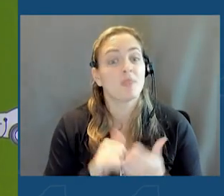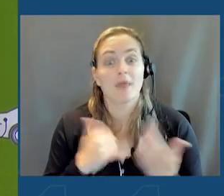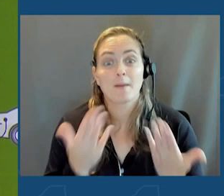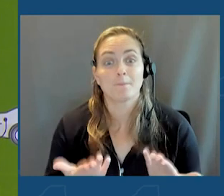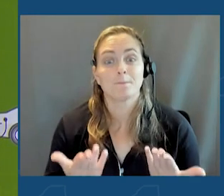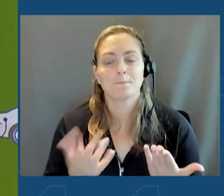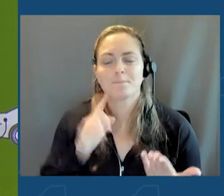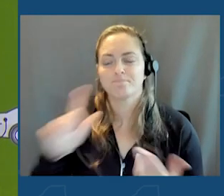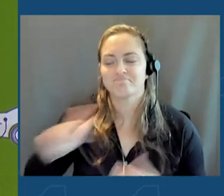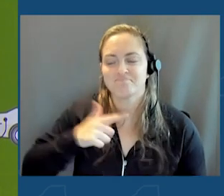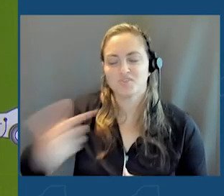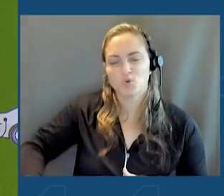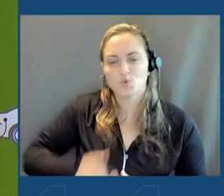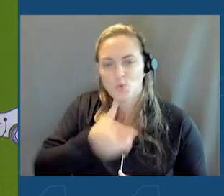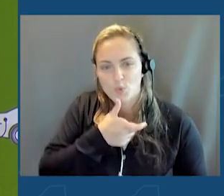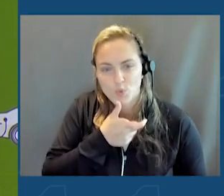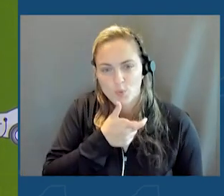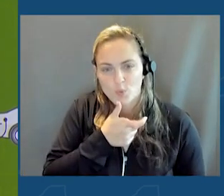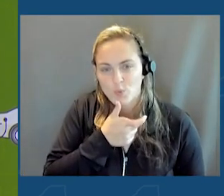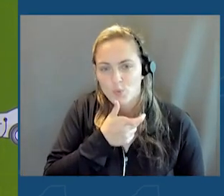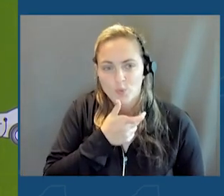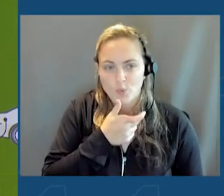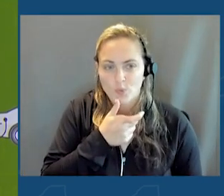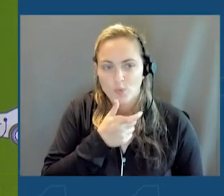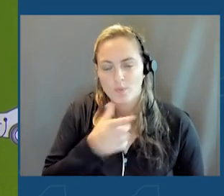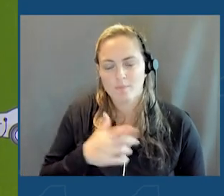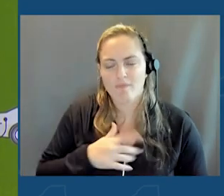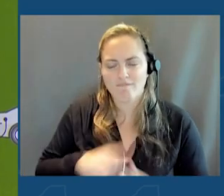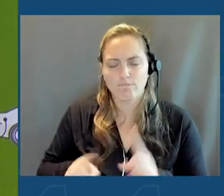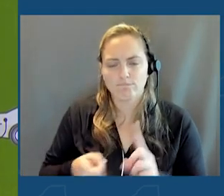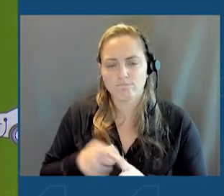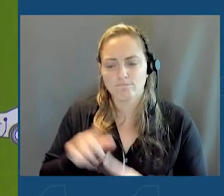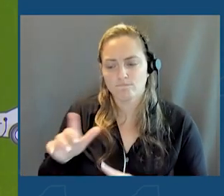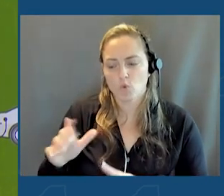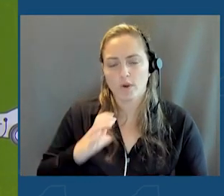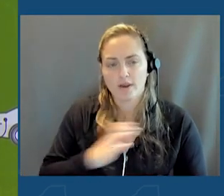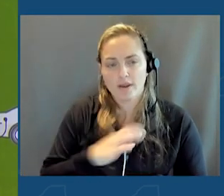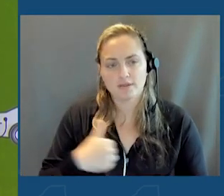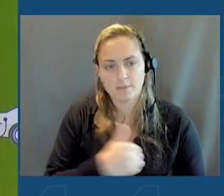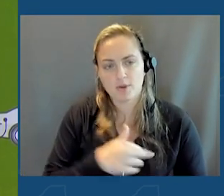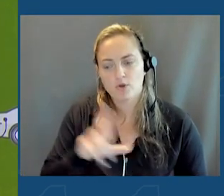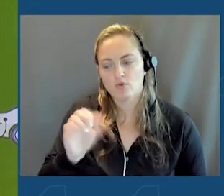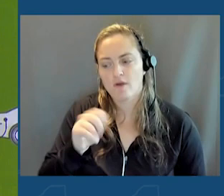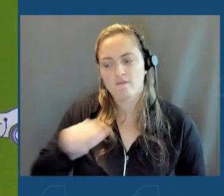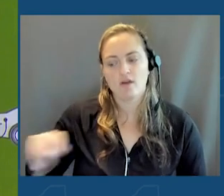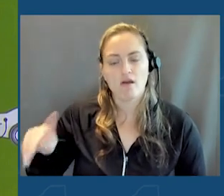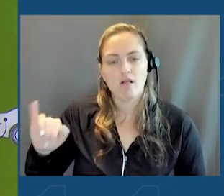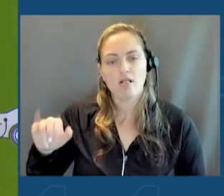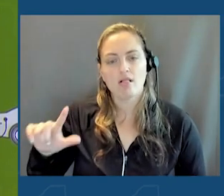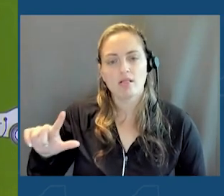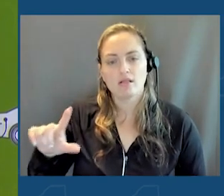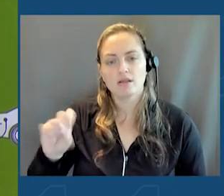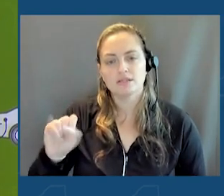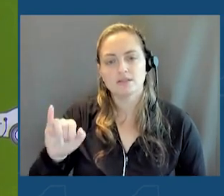me bring up one of our great champions, my great friend, your councilmember, Rafael Salamanca.